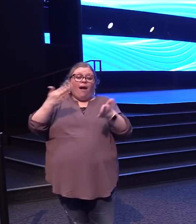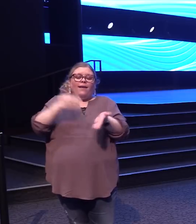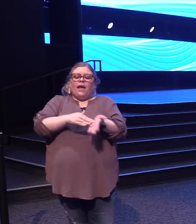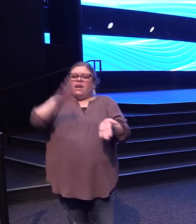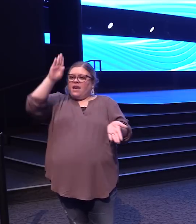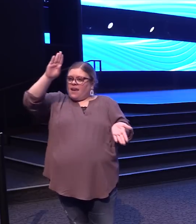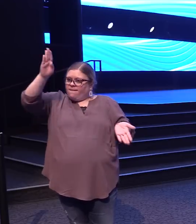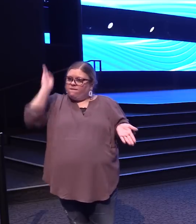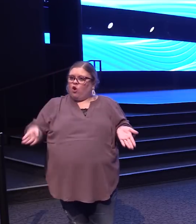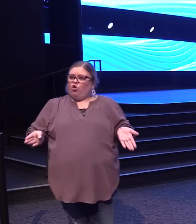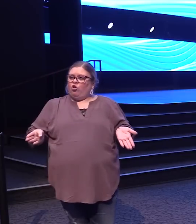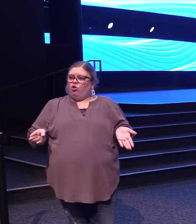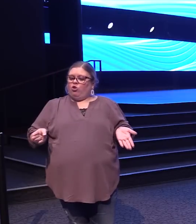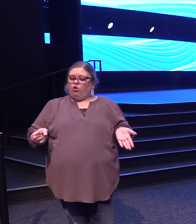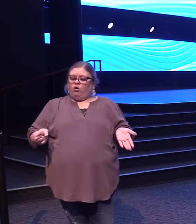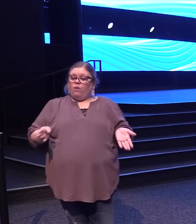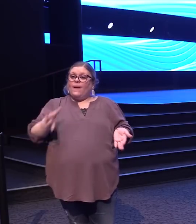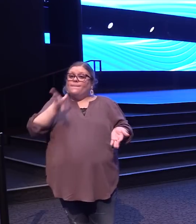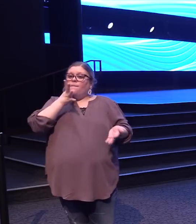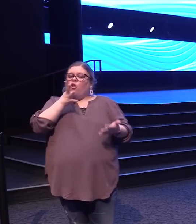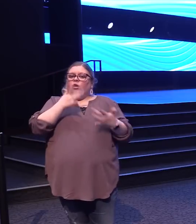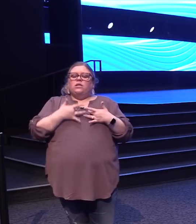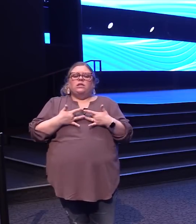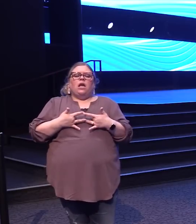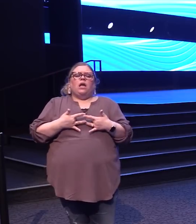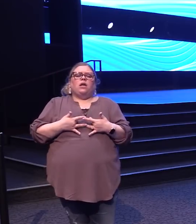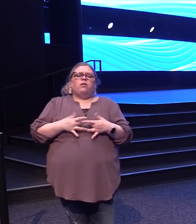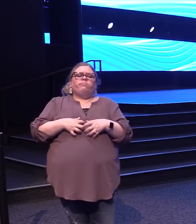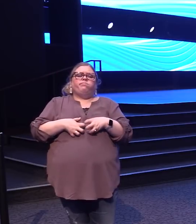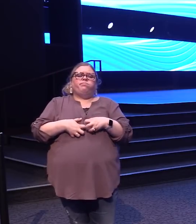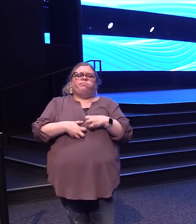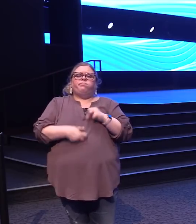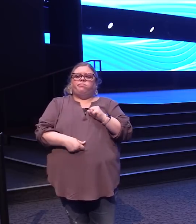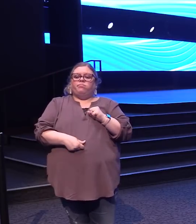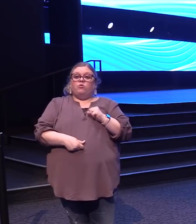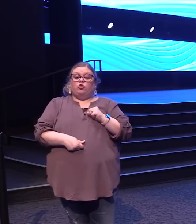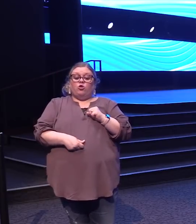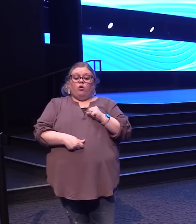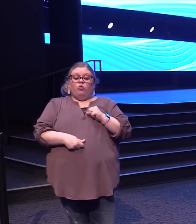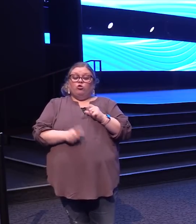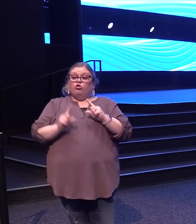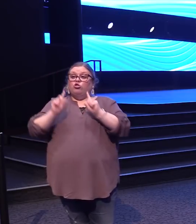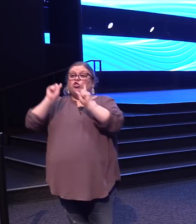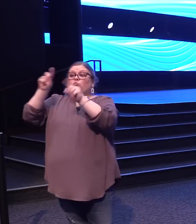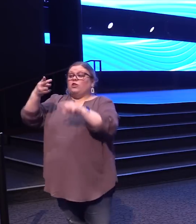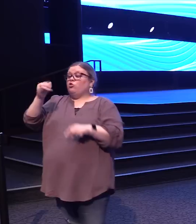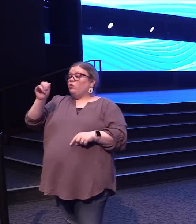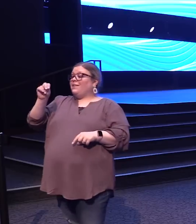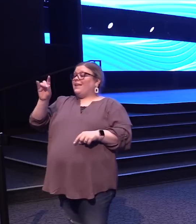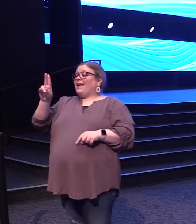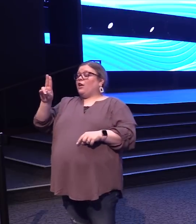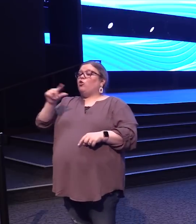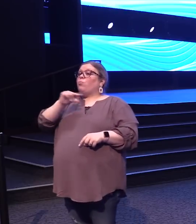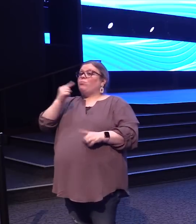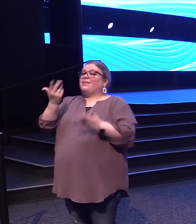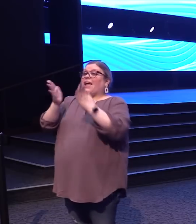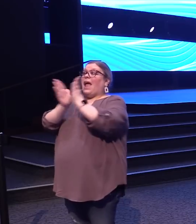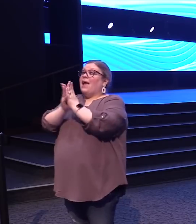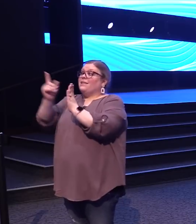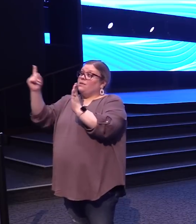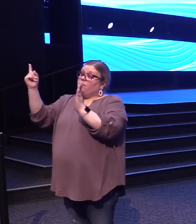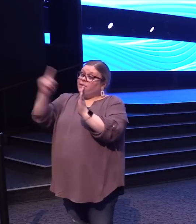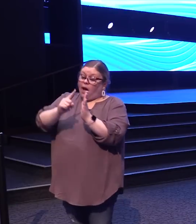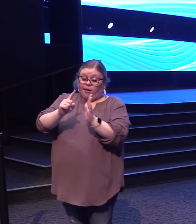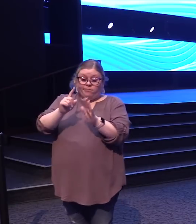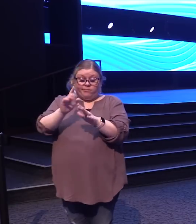again. This mother was desperate and devastated. So she went to the Hindu priest and asked him to come and do